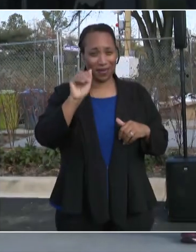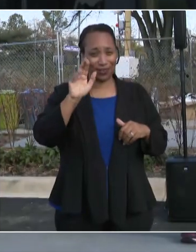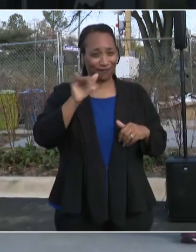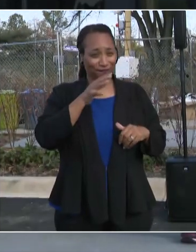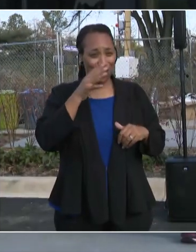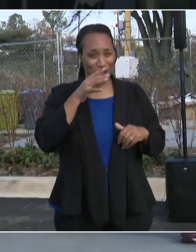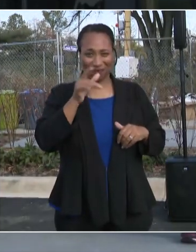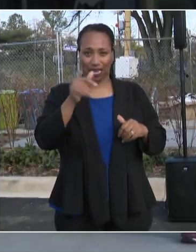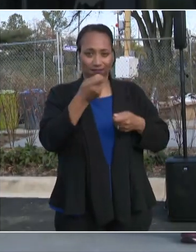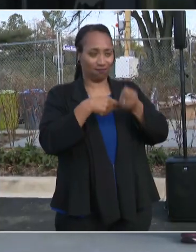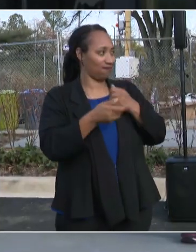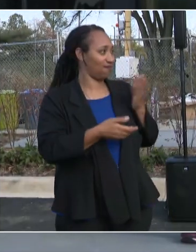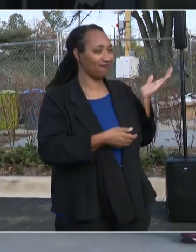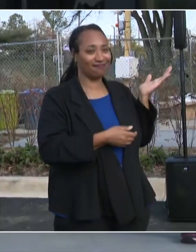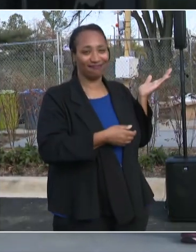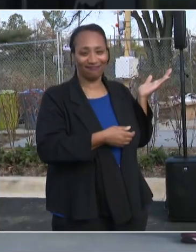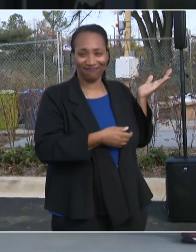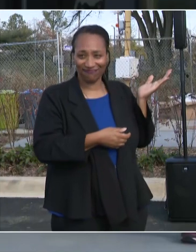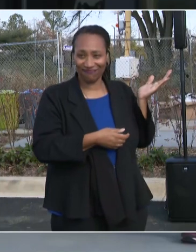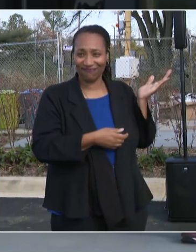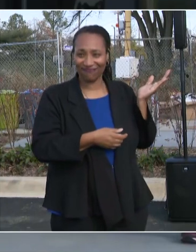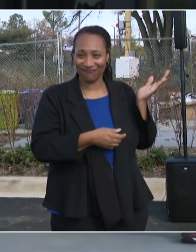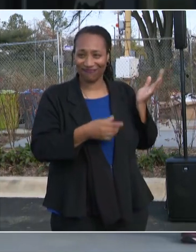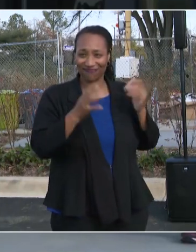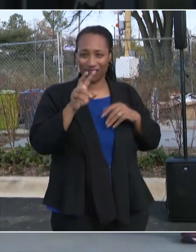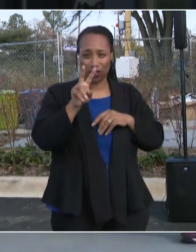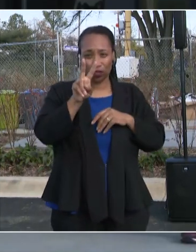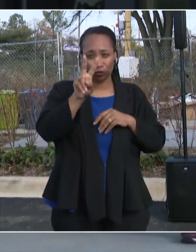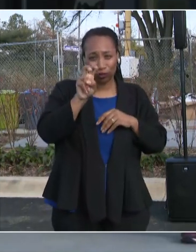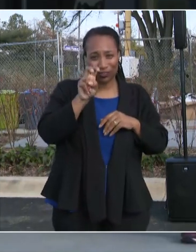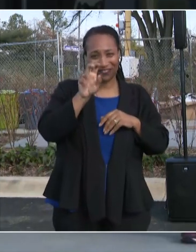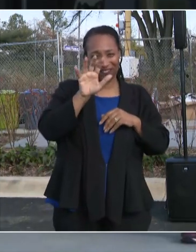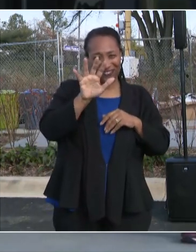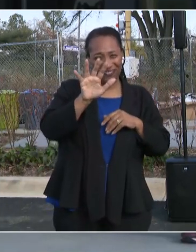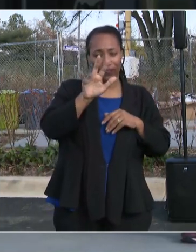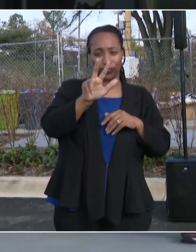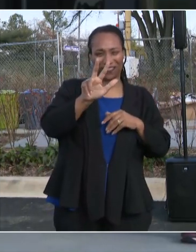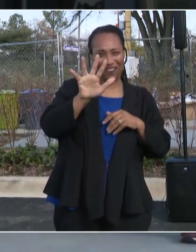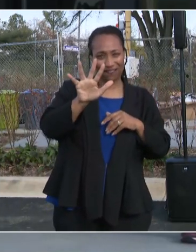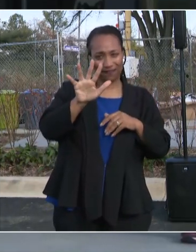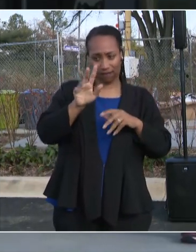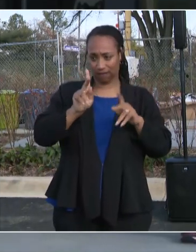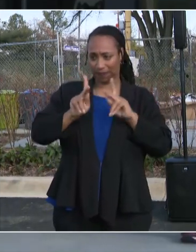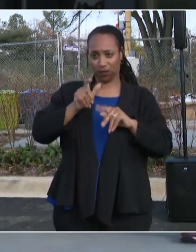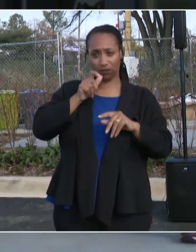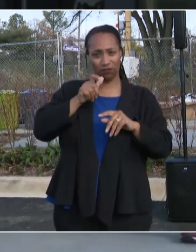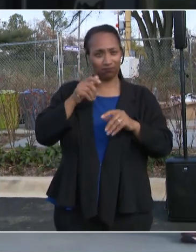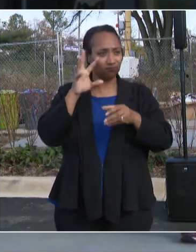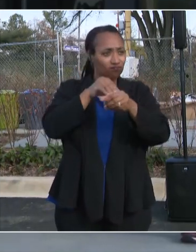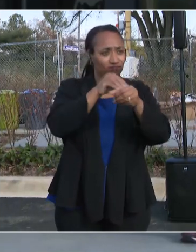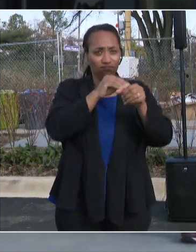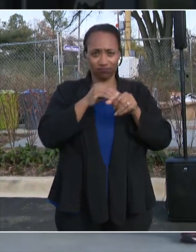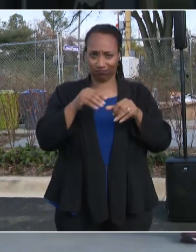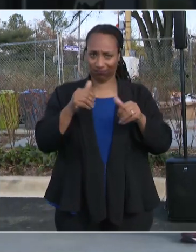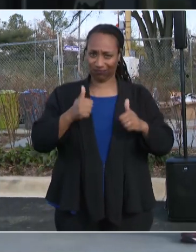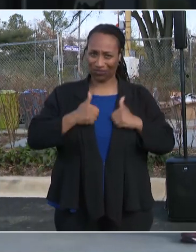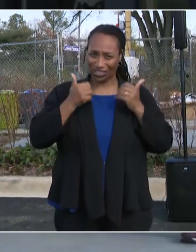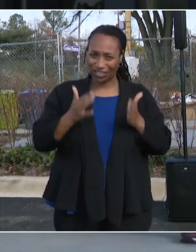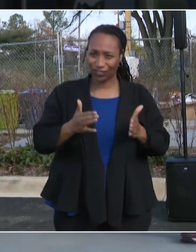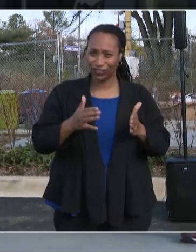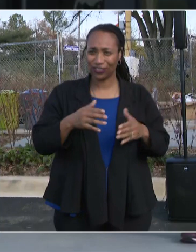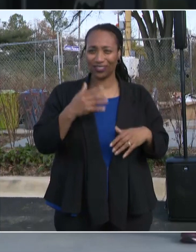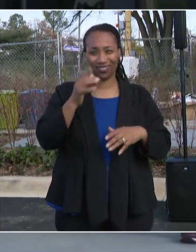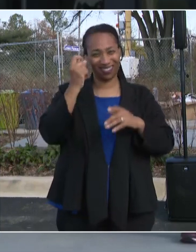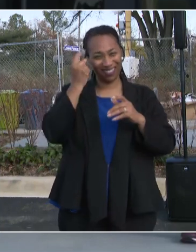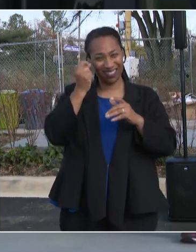D.C. residents who helped build the Asberry, 53 live right here in Ward 8. And 46% of